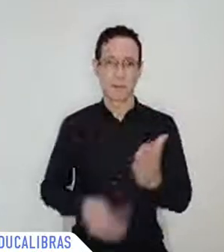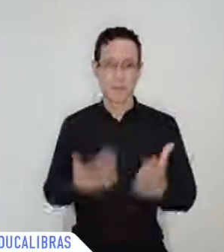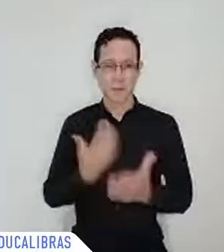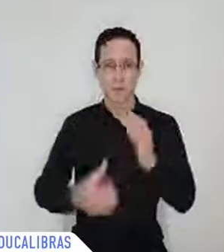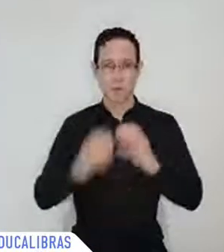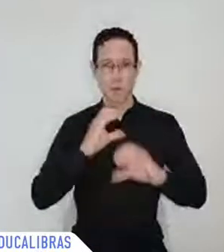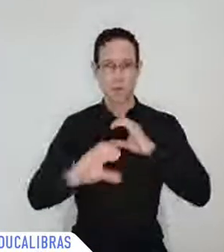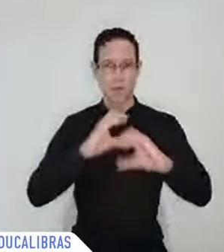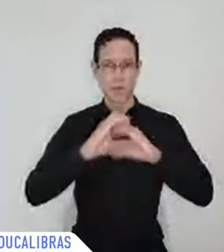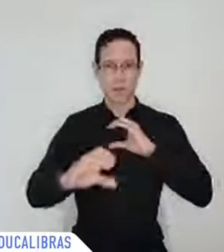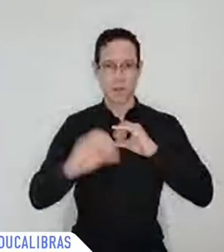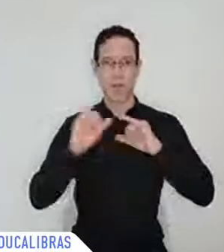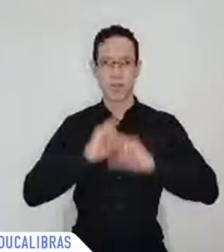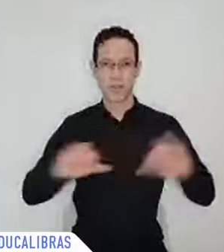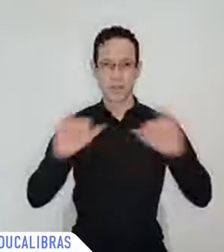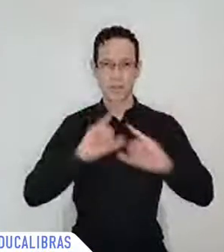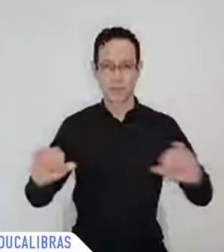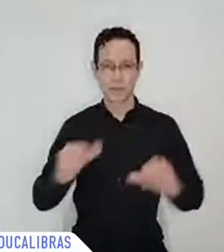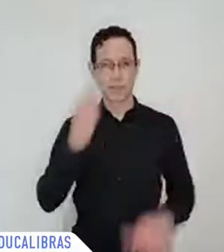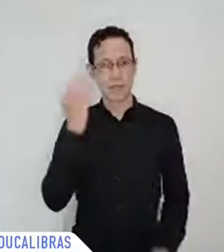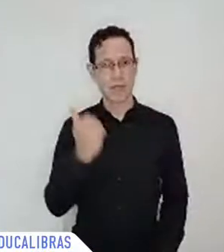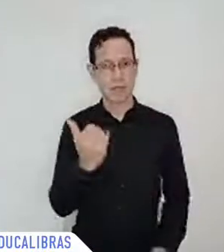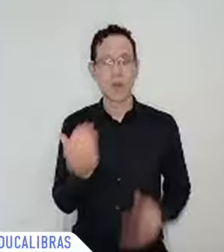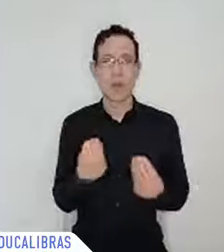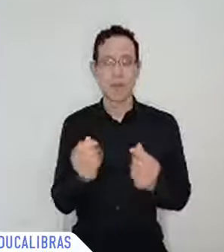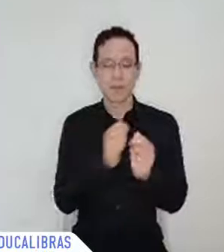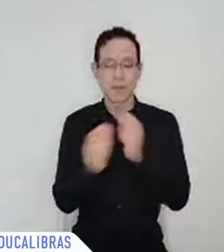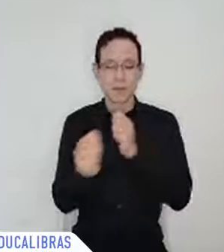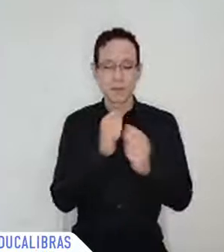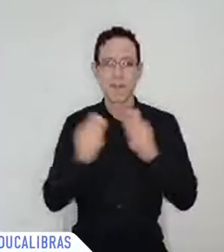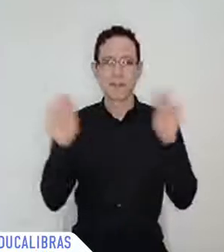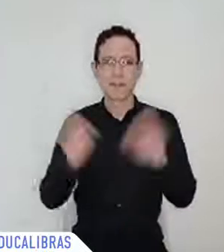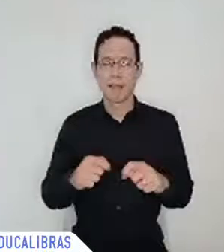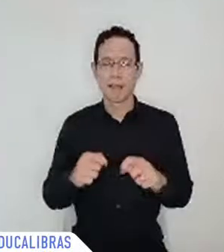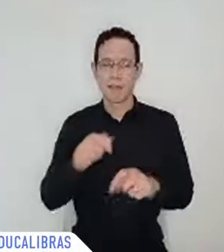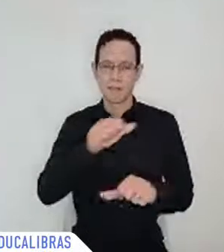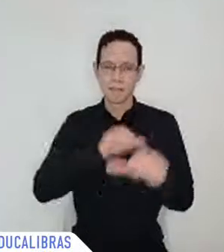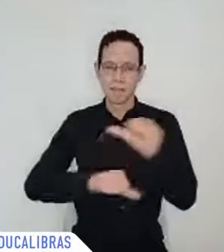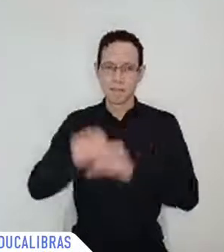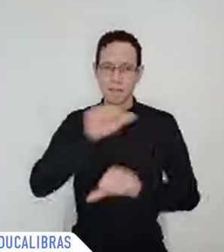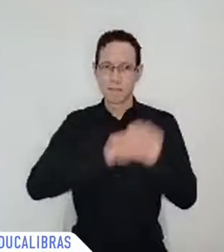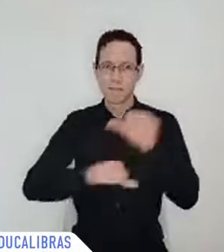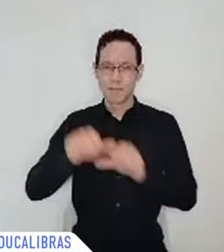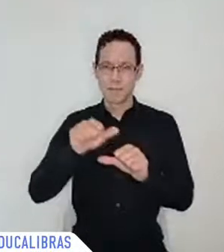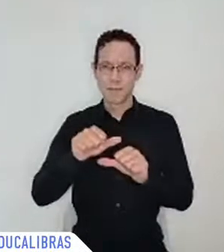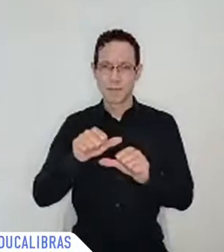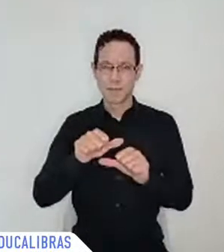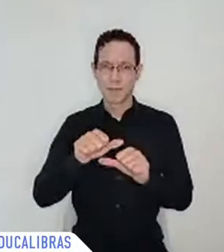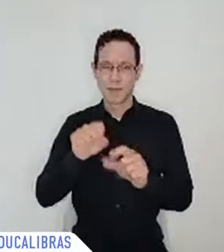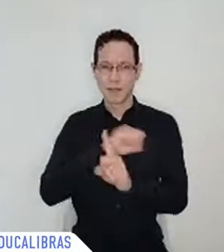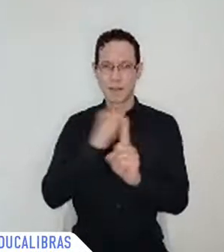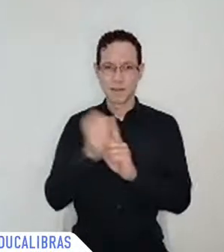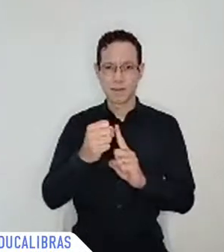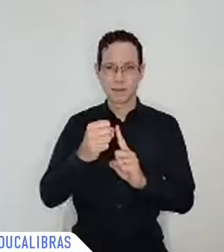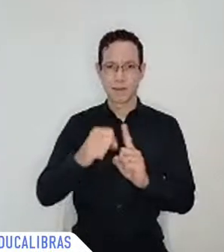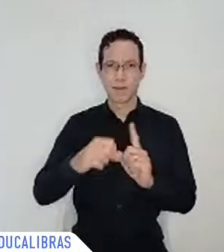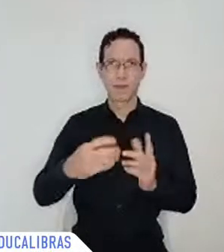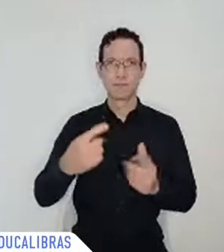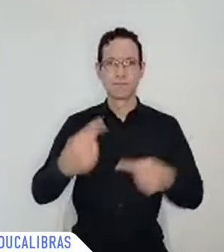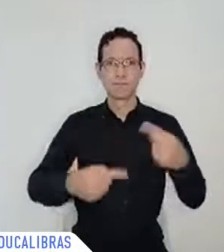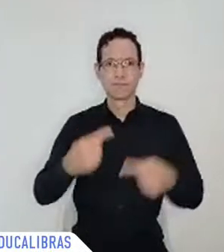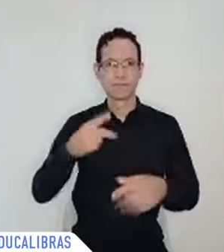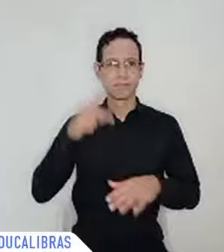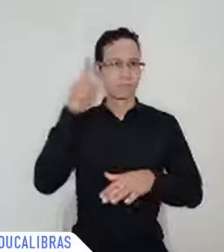structural crisis in the communication and news system, but how can press navigate the